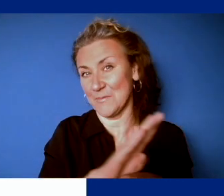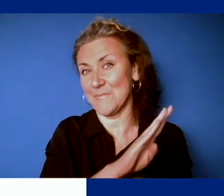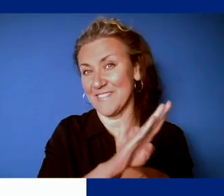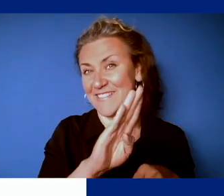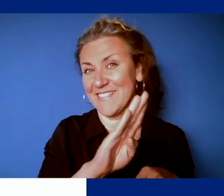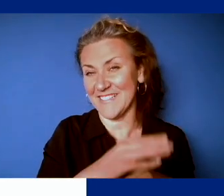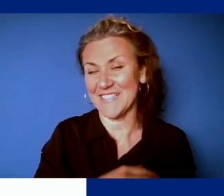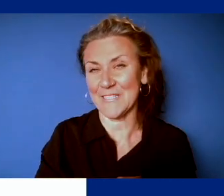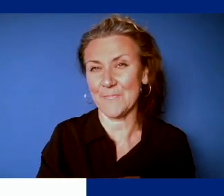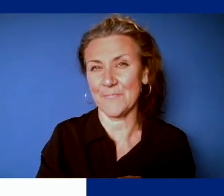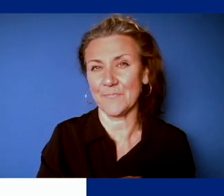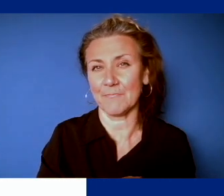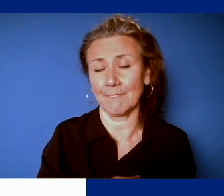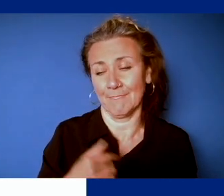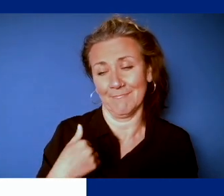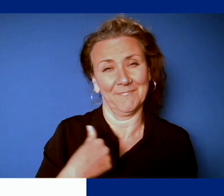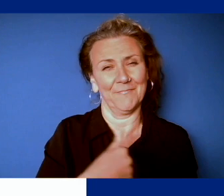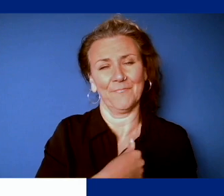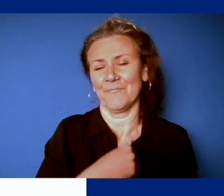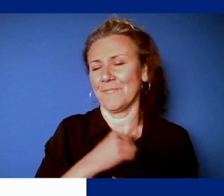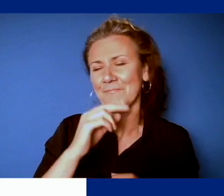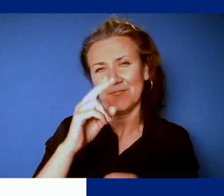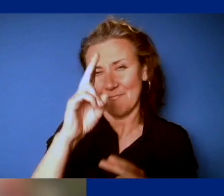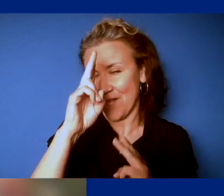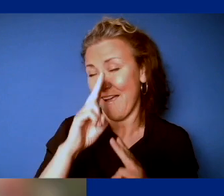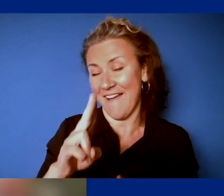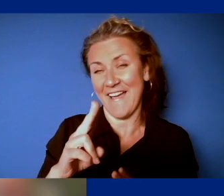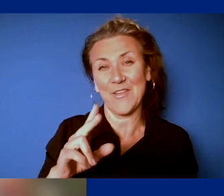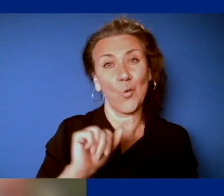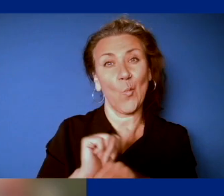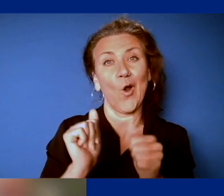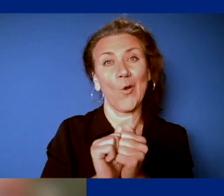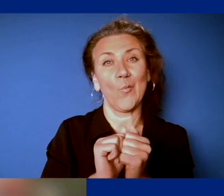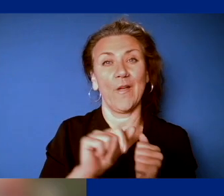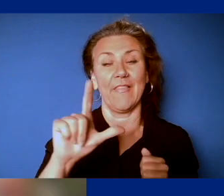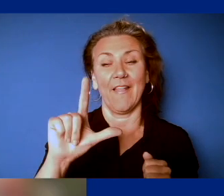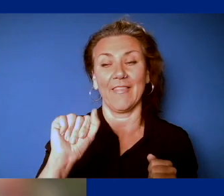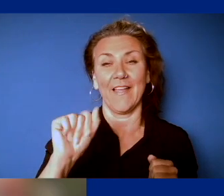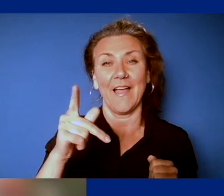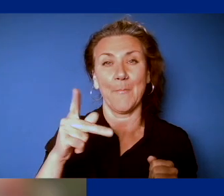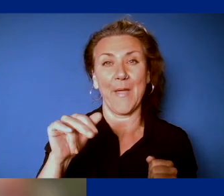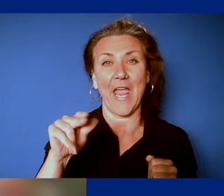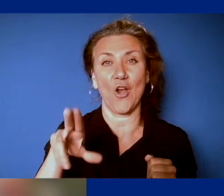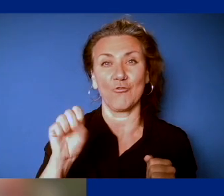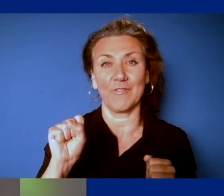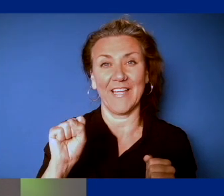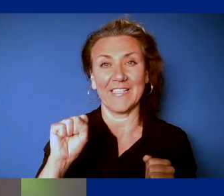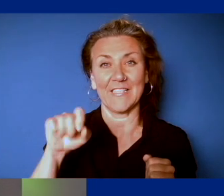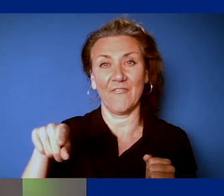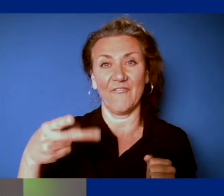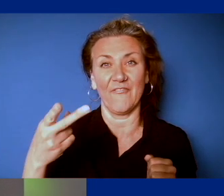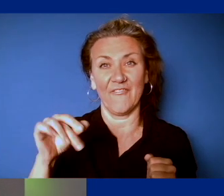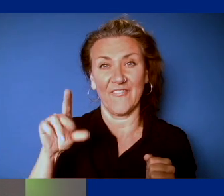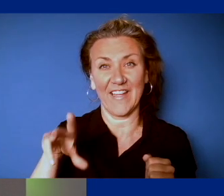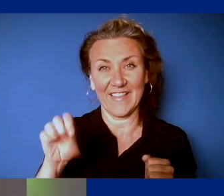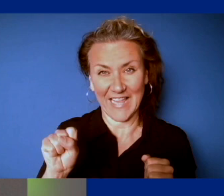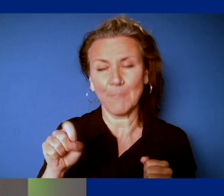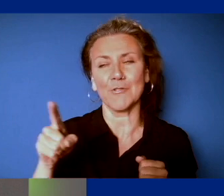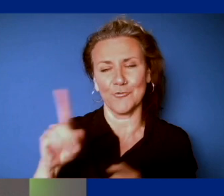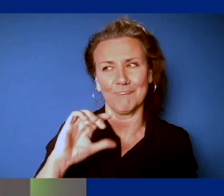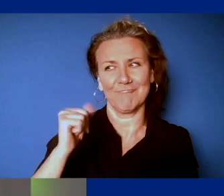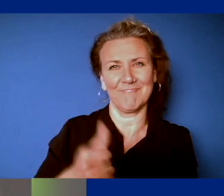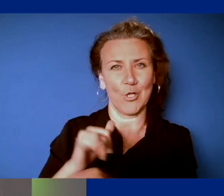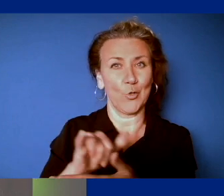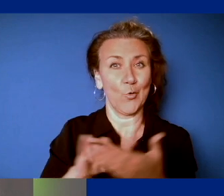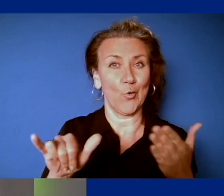support. Start Small has been honored to work with LaParis Phillips, who is the owner of Brooklyn Blooms